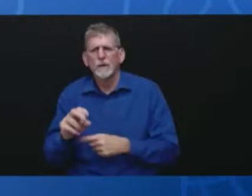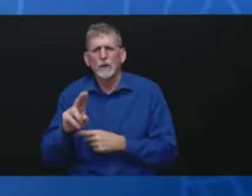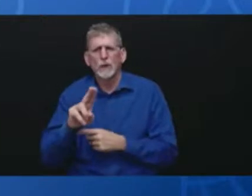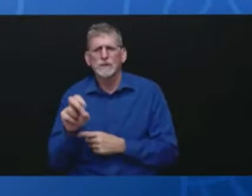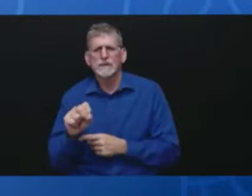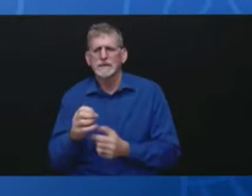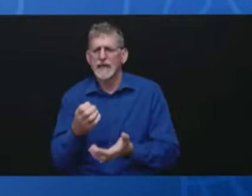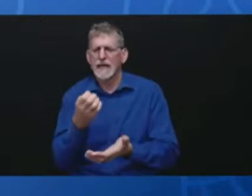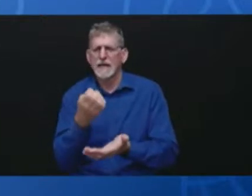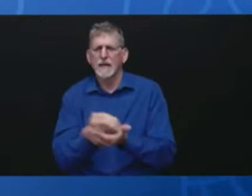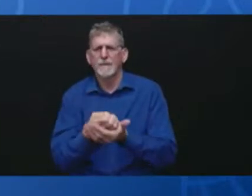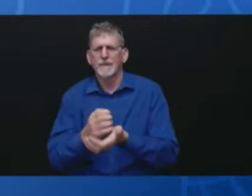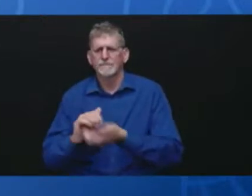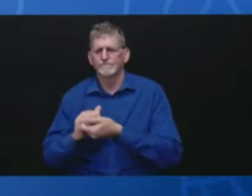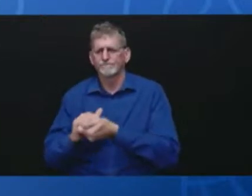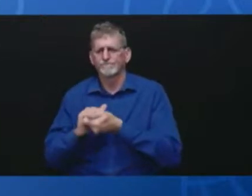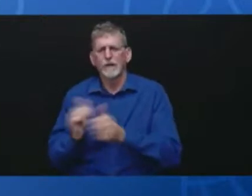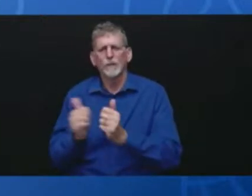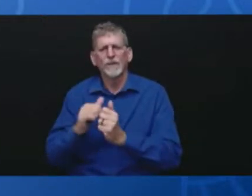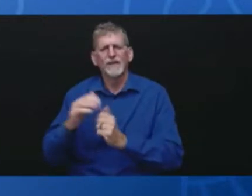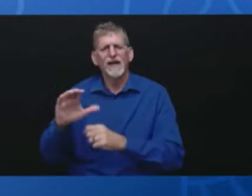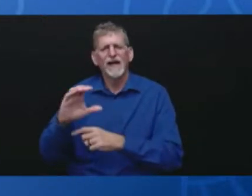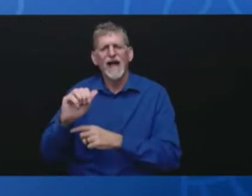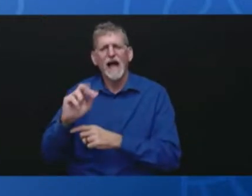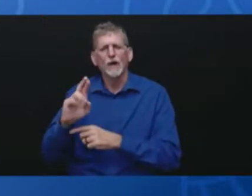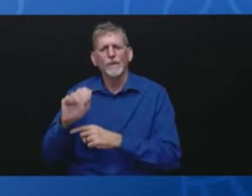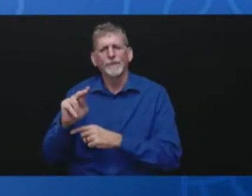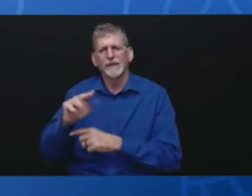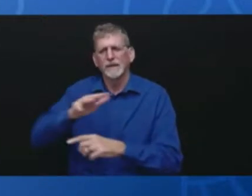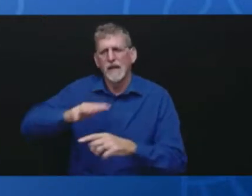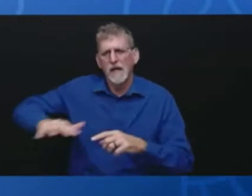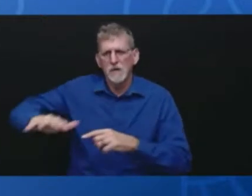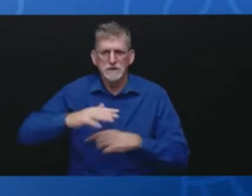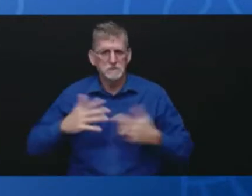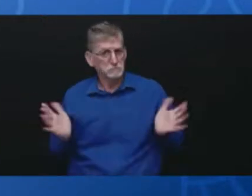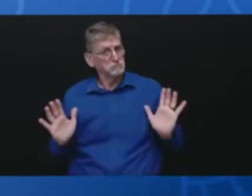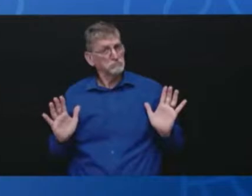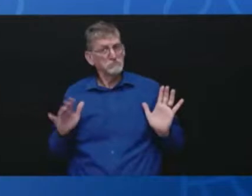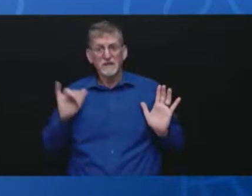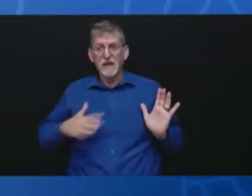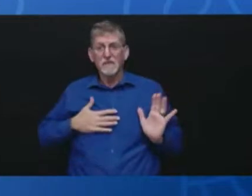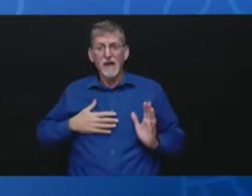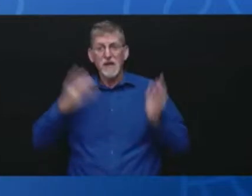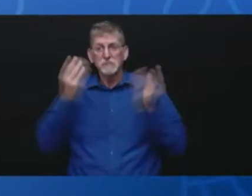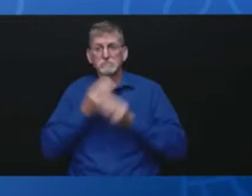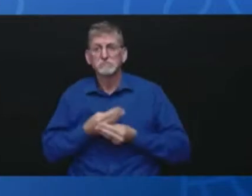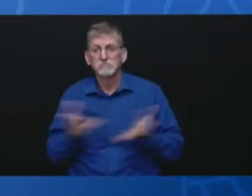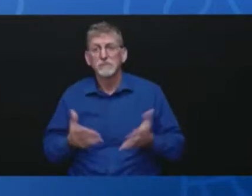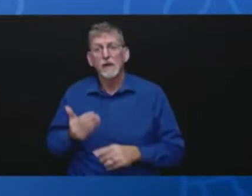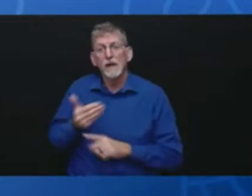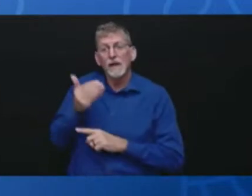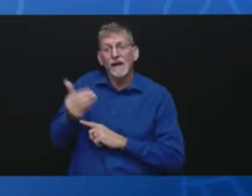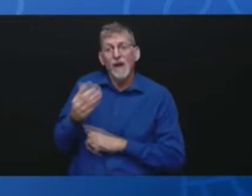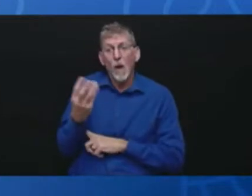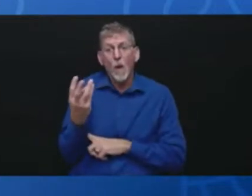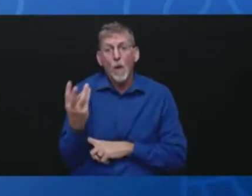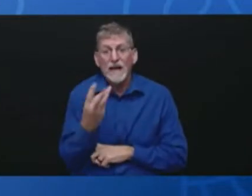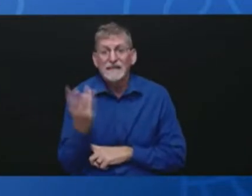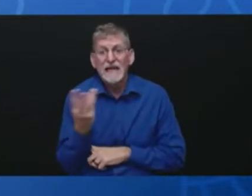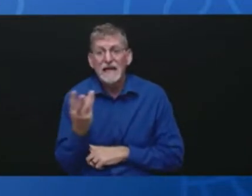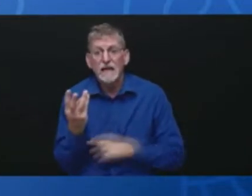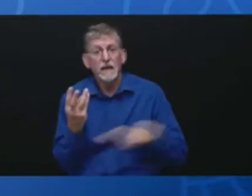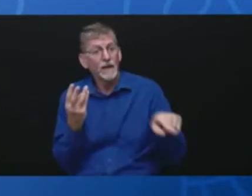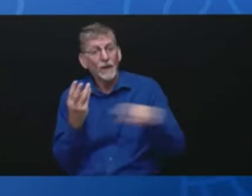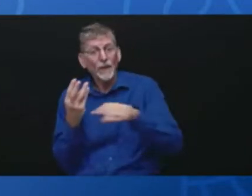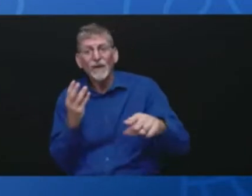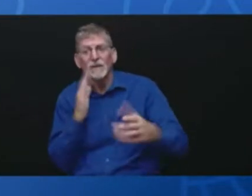And that's my announcement. We're going to be doing that starting on Wednesday. A number of you are going to be joining us in what, for the Americans and people